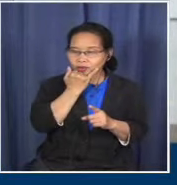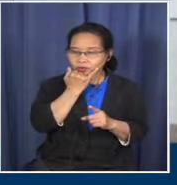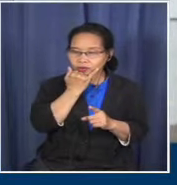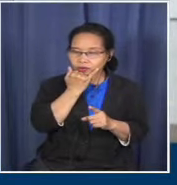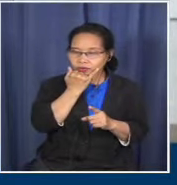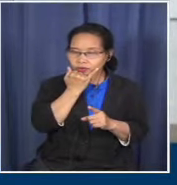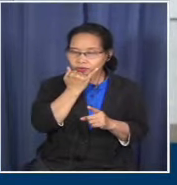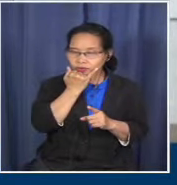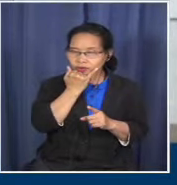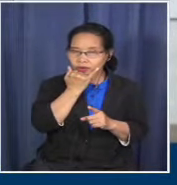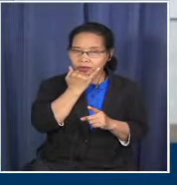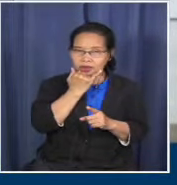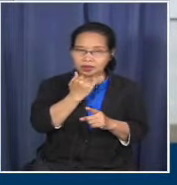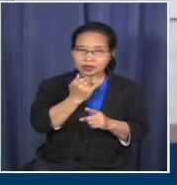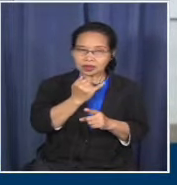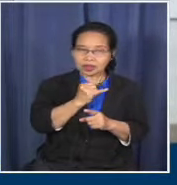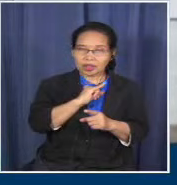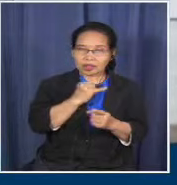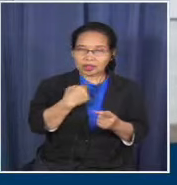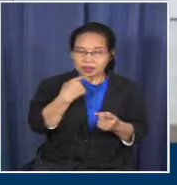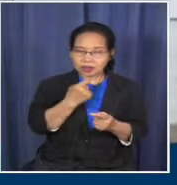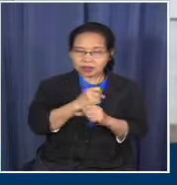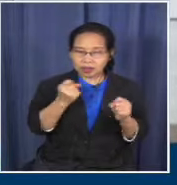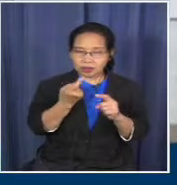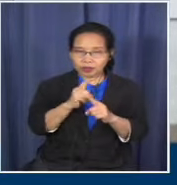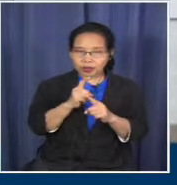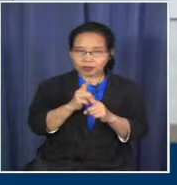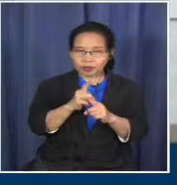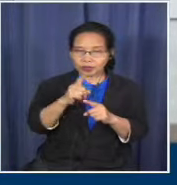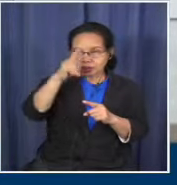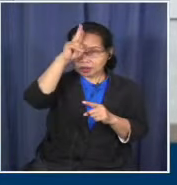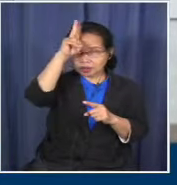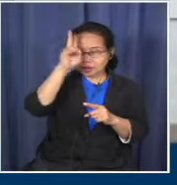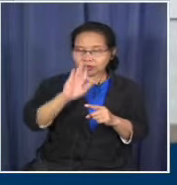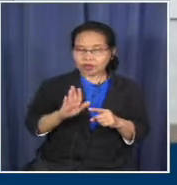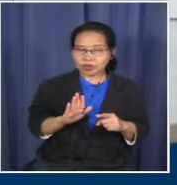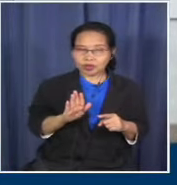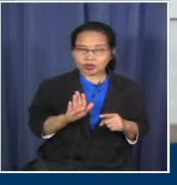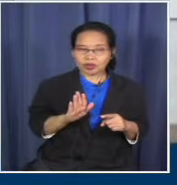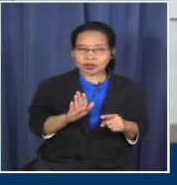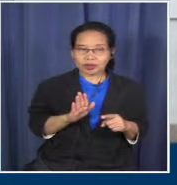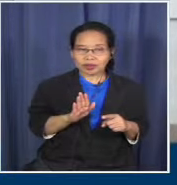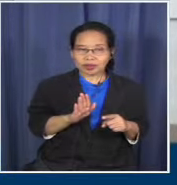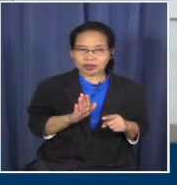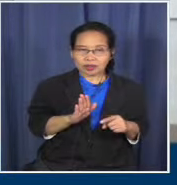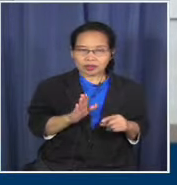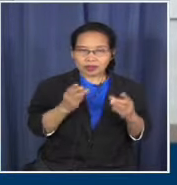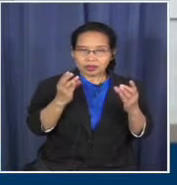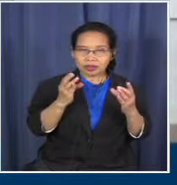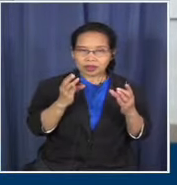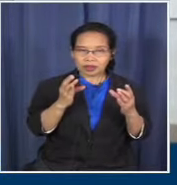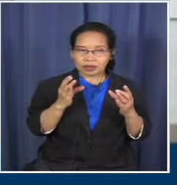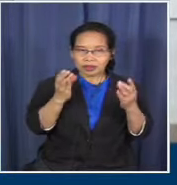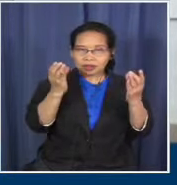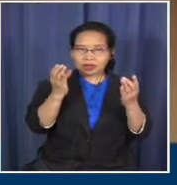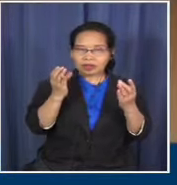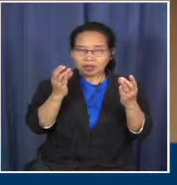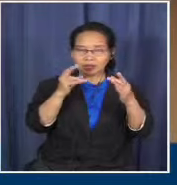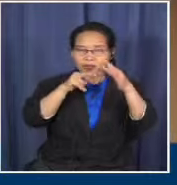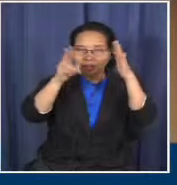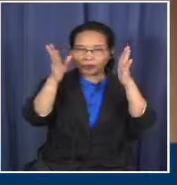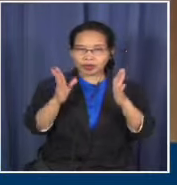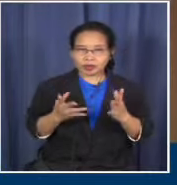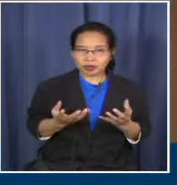to attack anyone. I'm just saving you from error. I just want to save you from the ignorance of